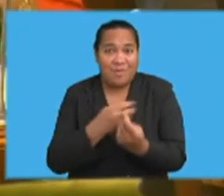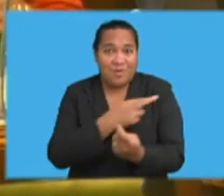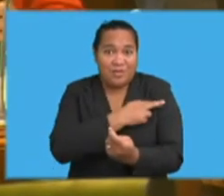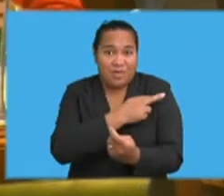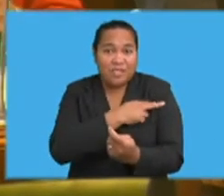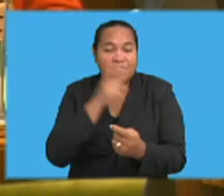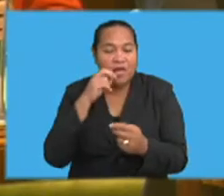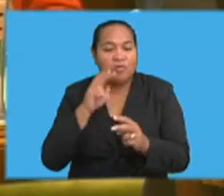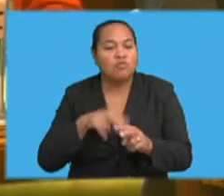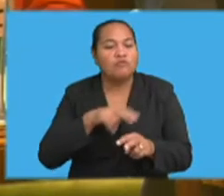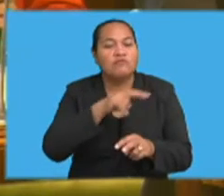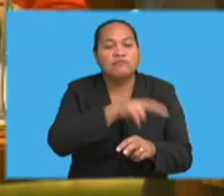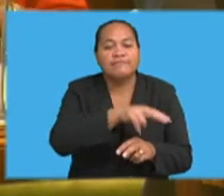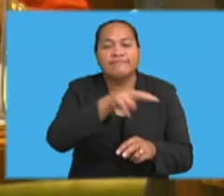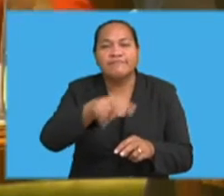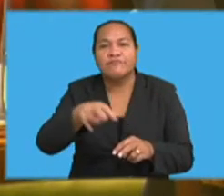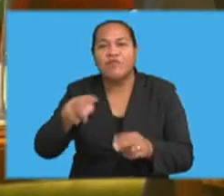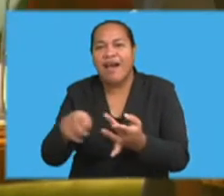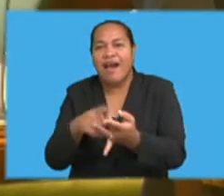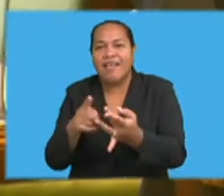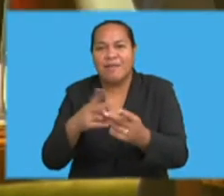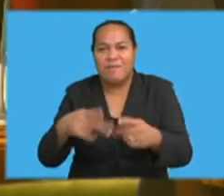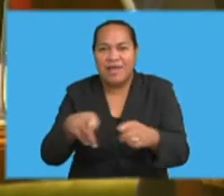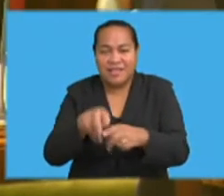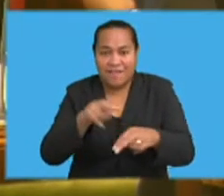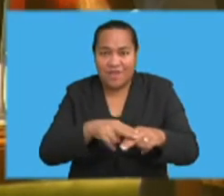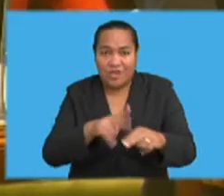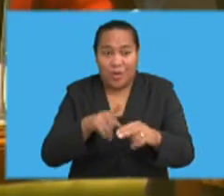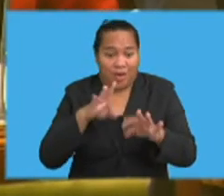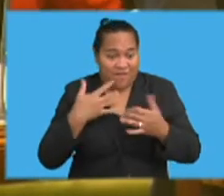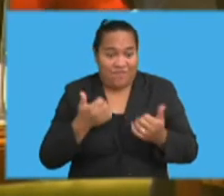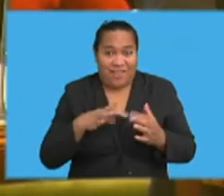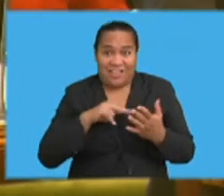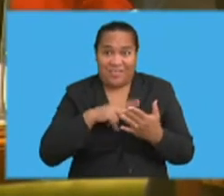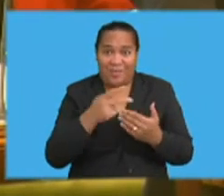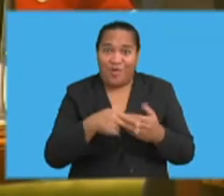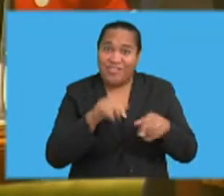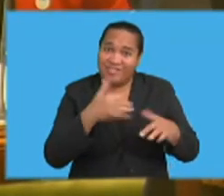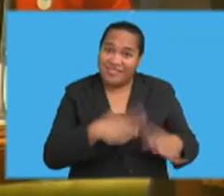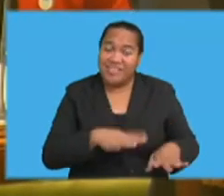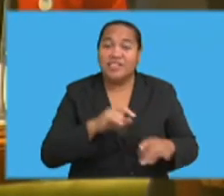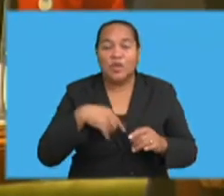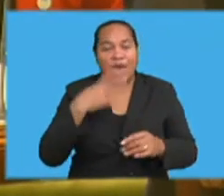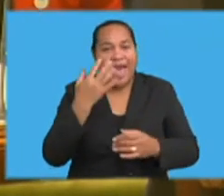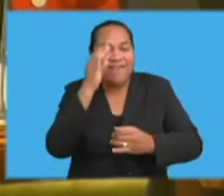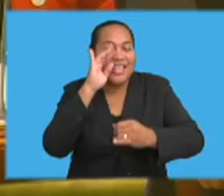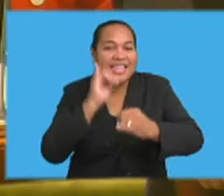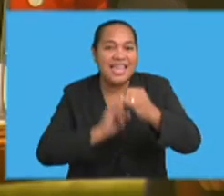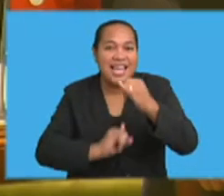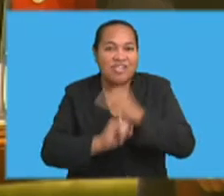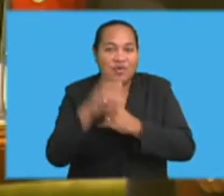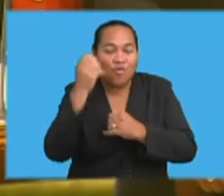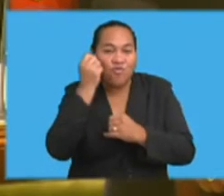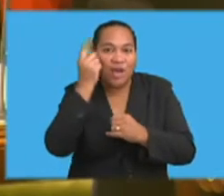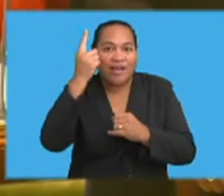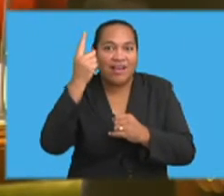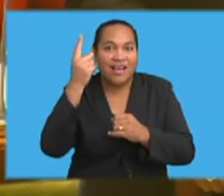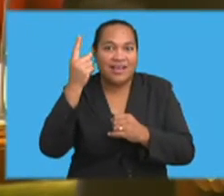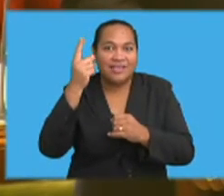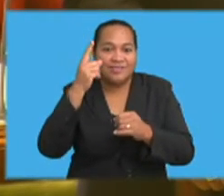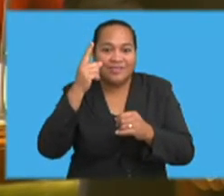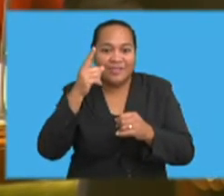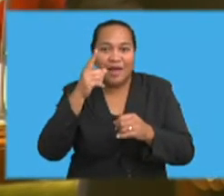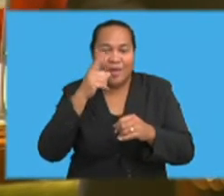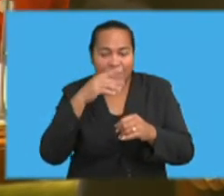moved to other areas in Fiji, and after the completion of this particular project, we will have an internationally recognized